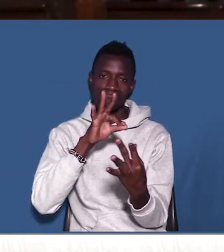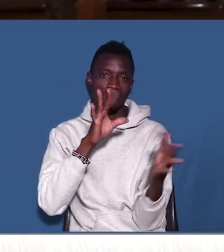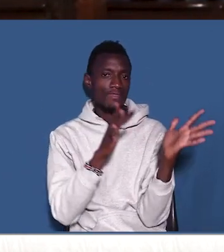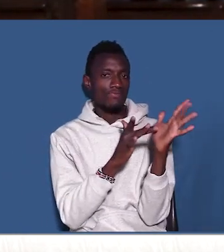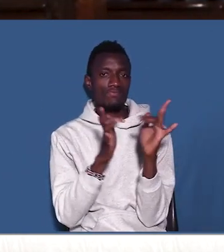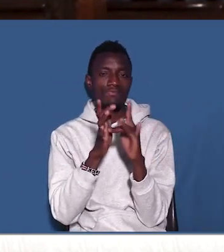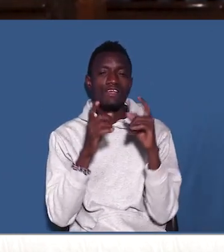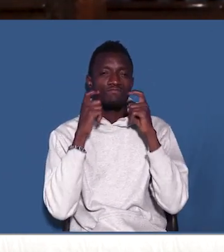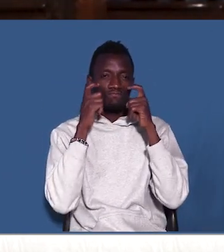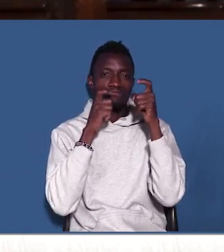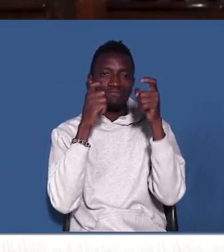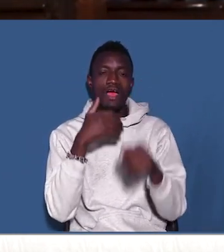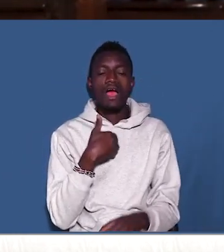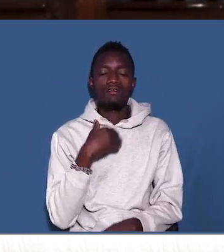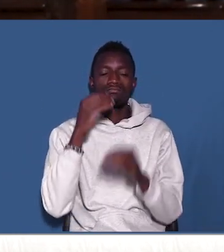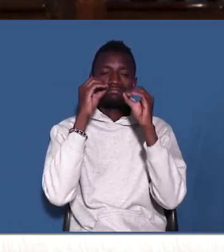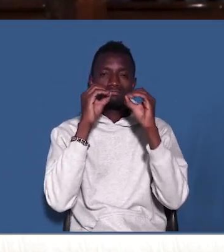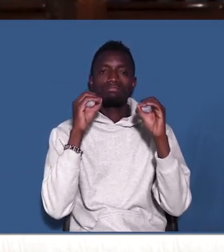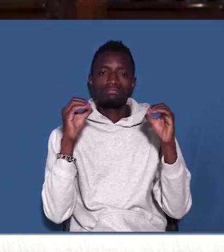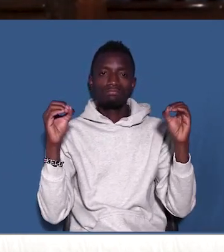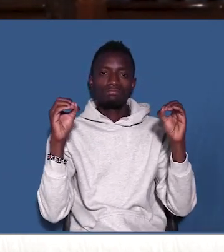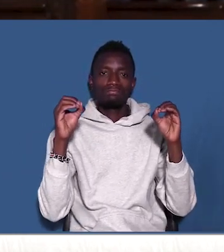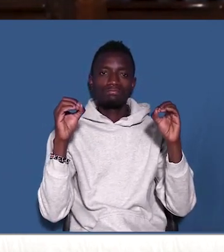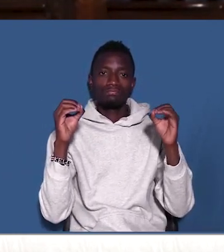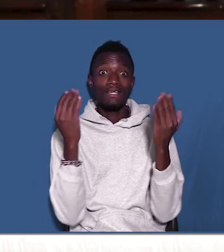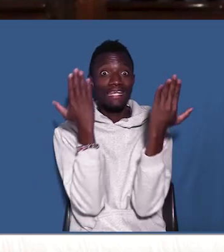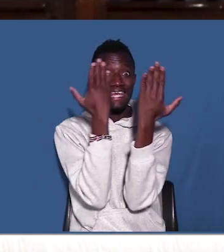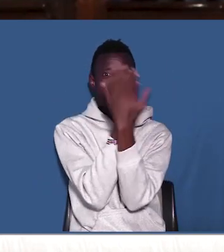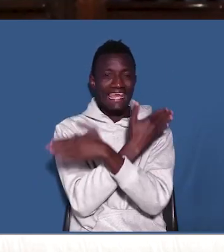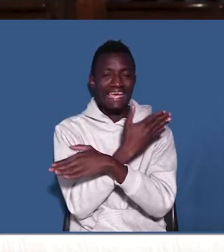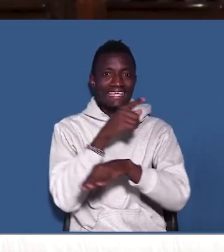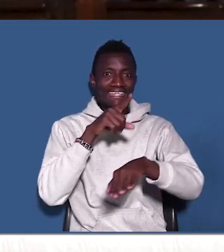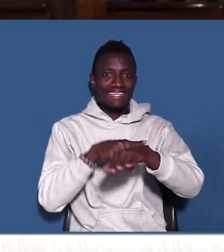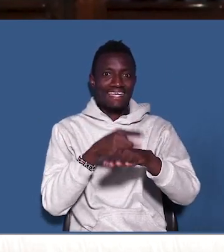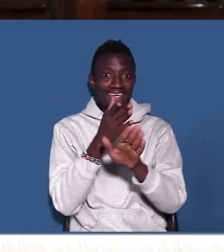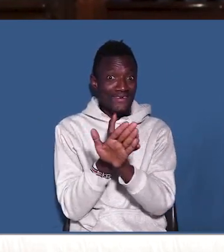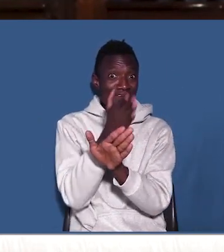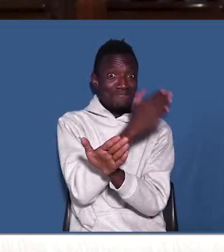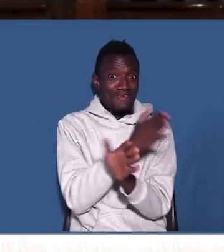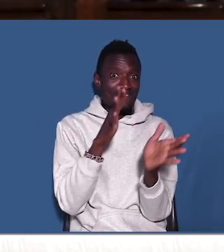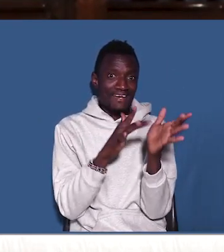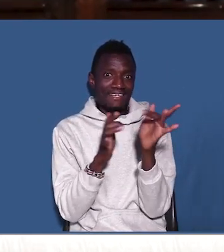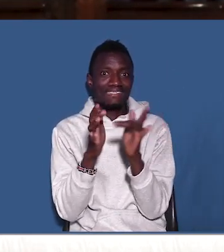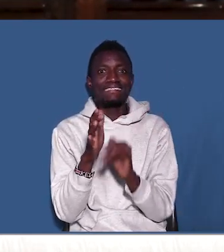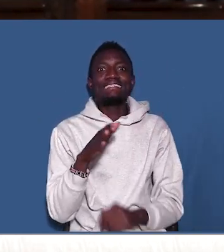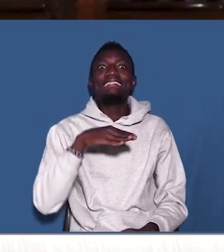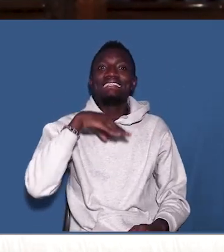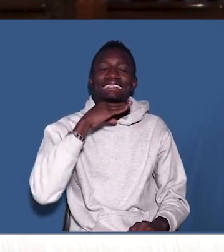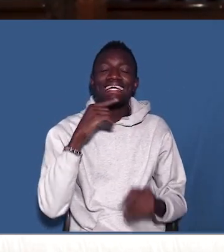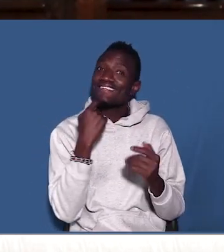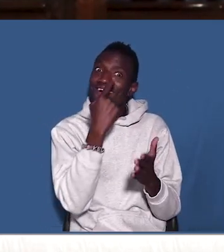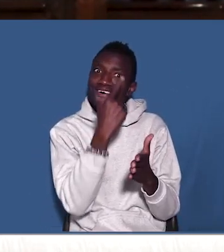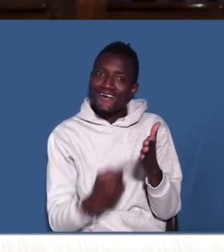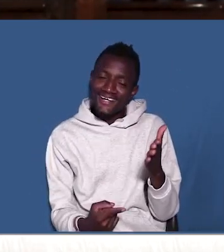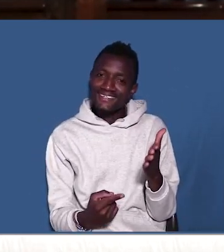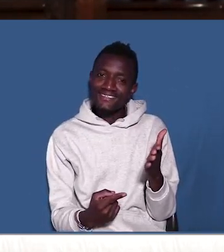him. The night before he died, he was able to say to his Father, "I have brought